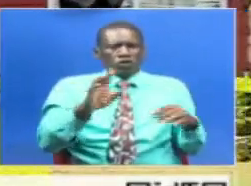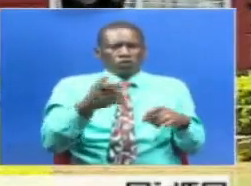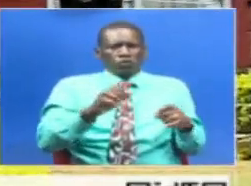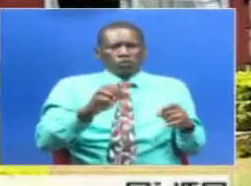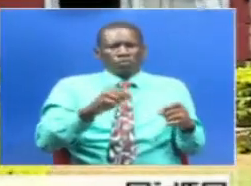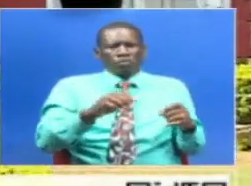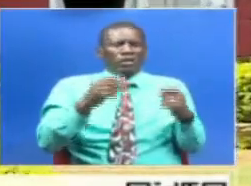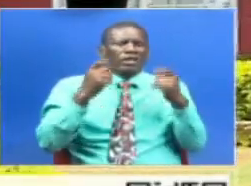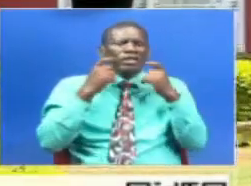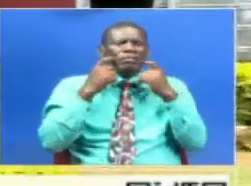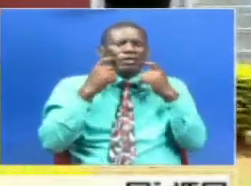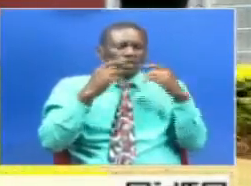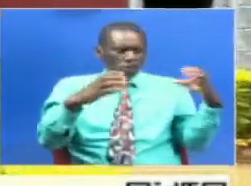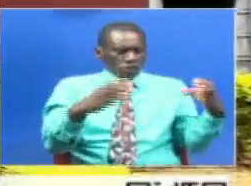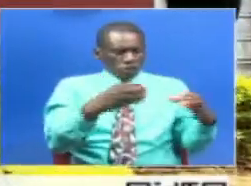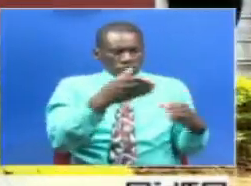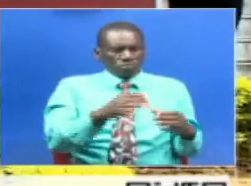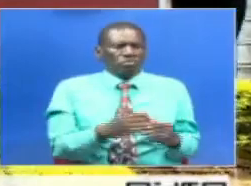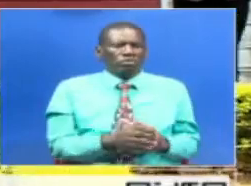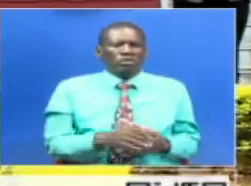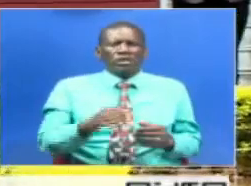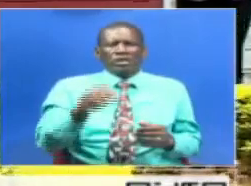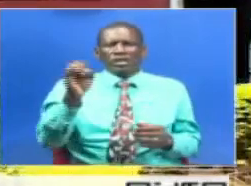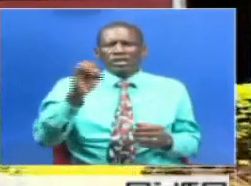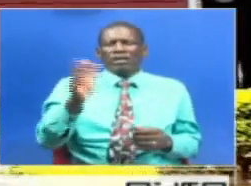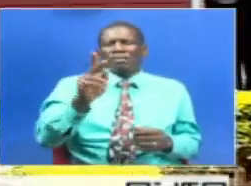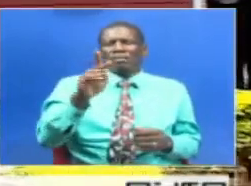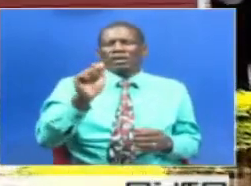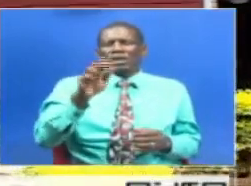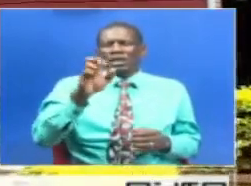the Kimani Ichung'wah-led team. Ibrahim Karanja, NTV.